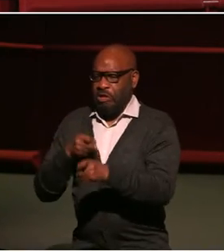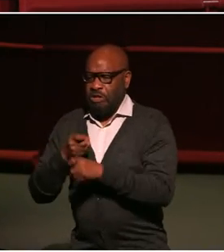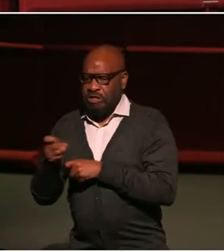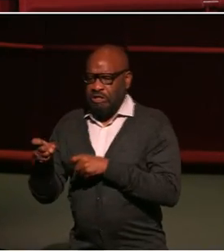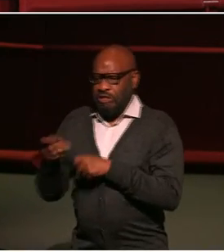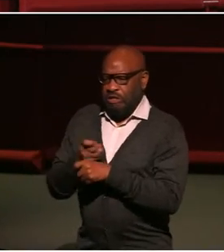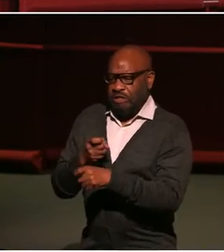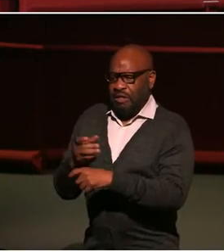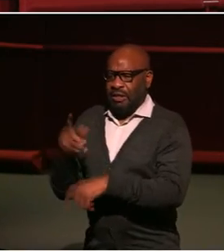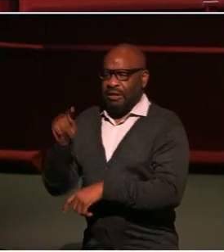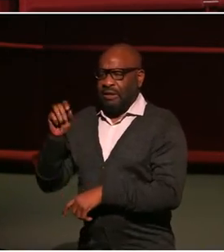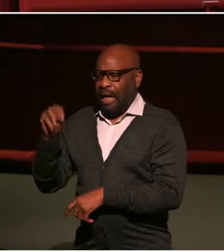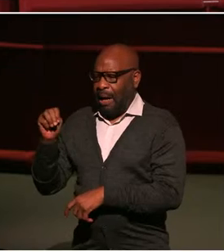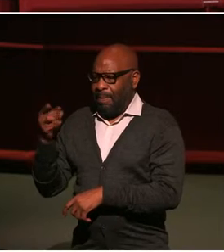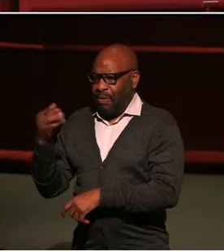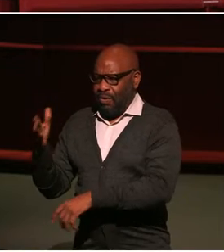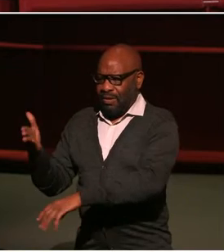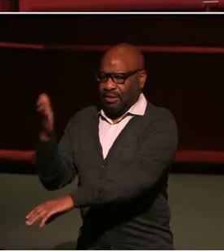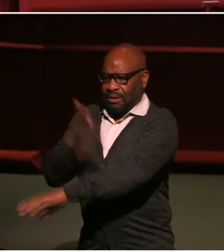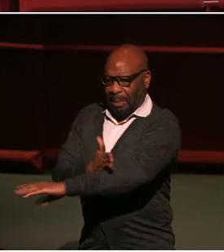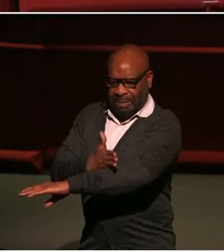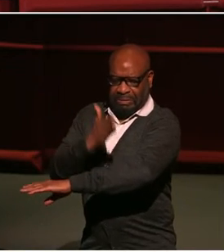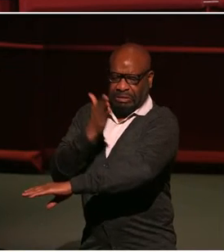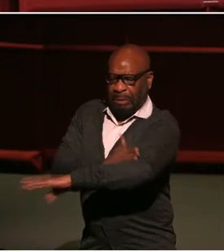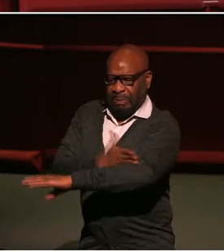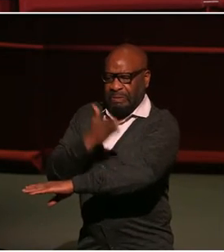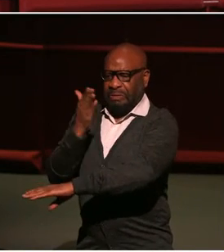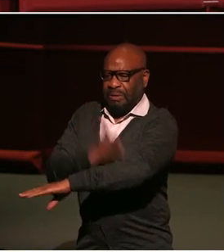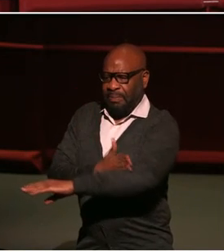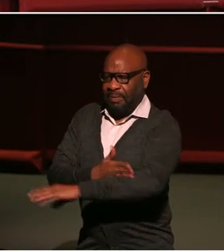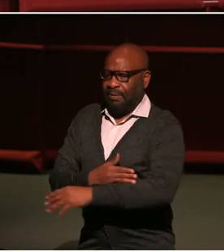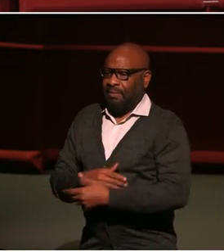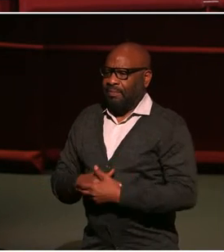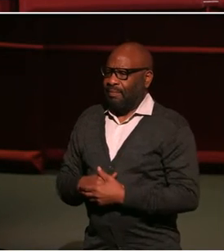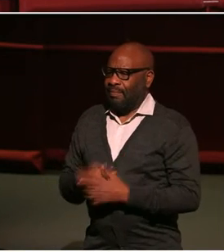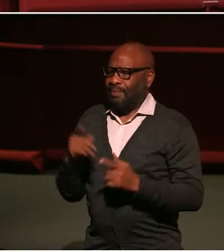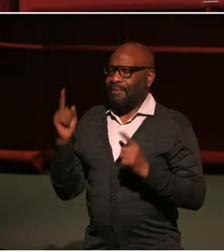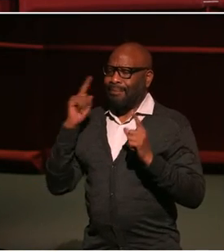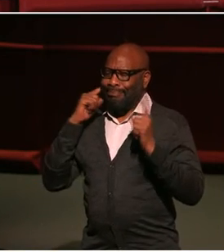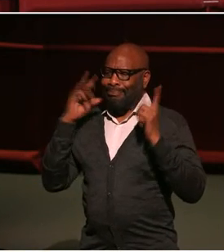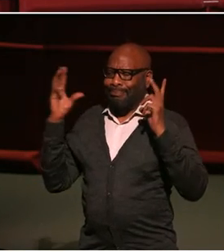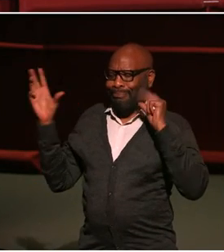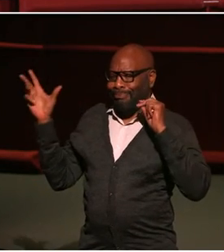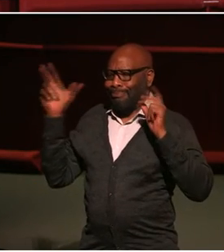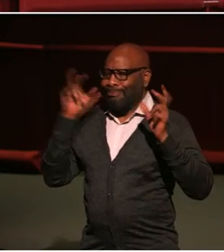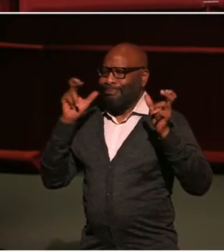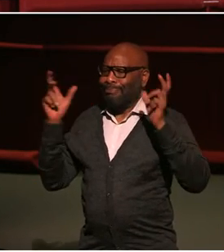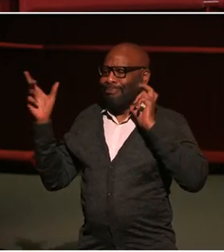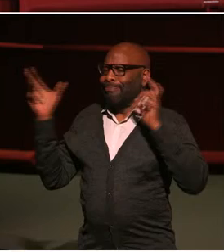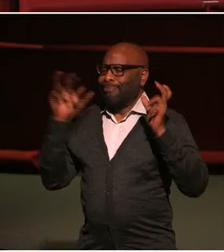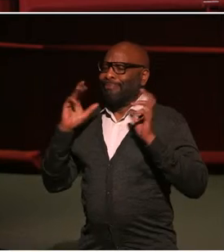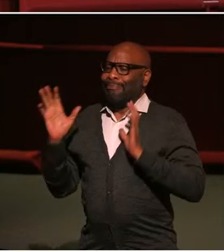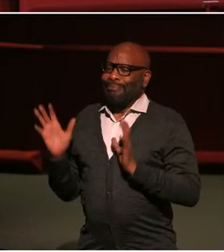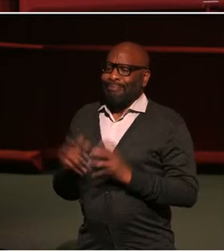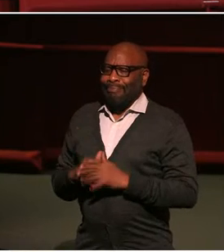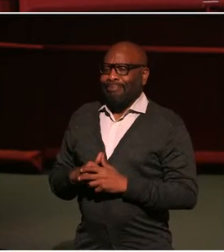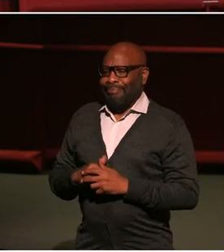And I just kept walking in dignity to the 4 different press rooms that I went to.